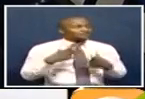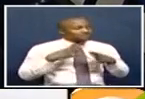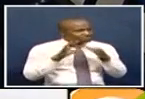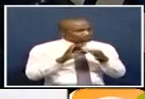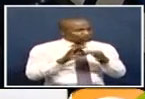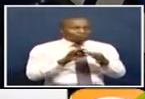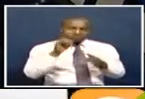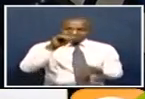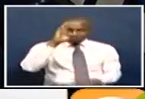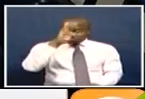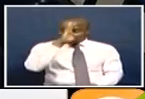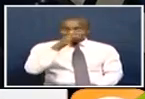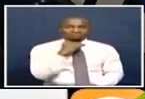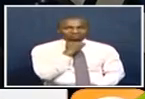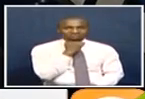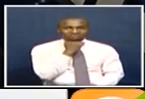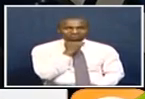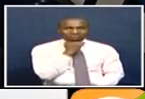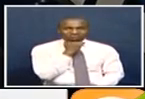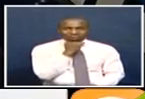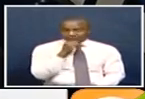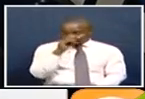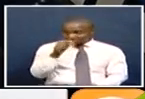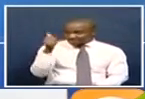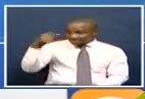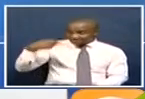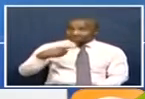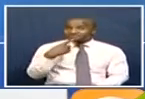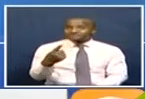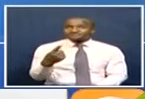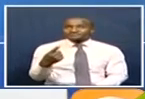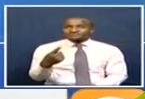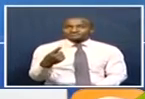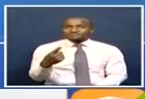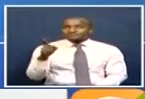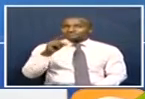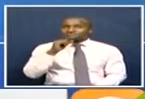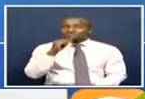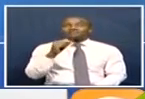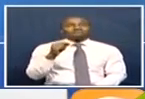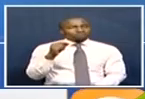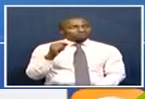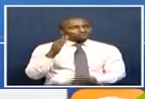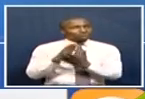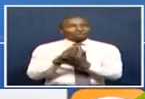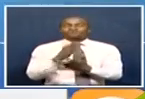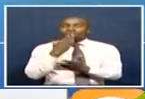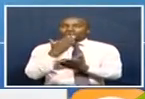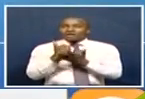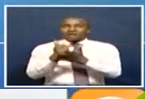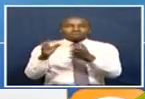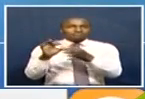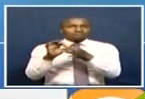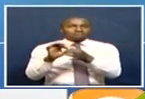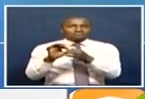in Bungoma. Is that right? Yeah, they're okay. Prince Charles, he says, indeed, this man deserves all the credit for bringing Luya Nation together. The